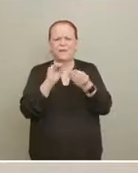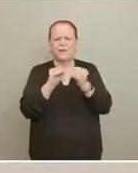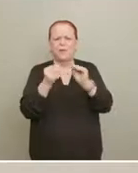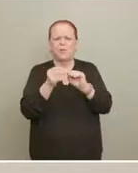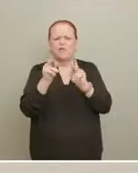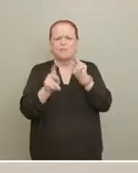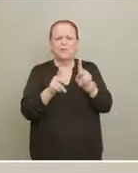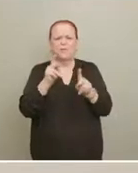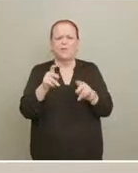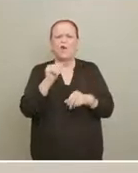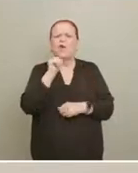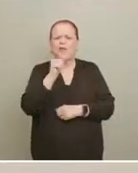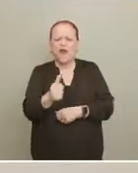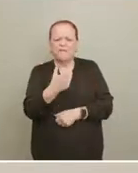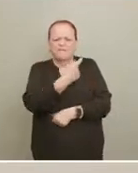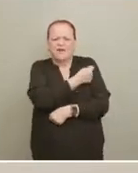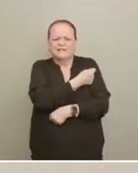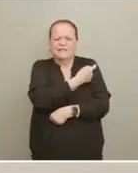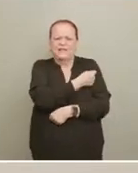people who are not vaccinated